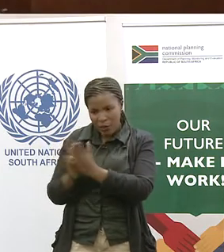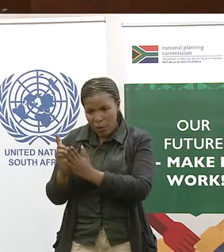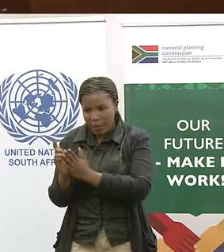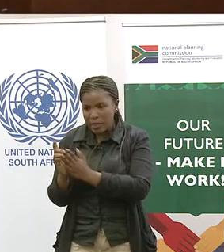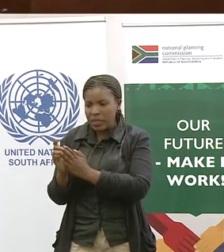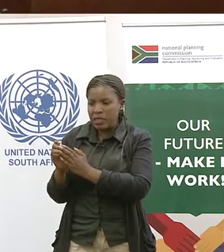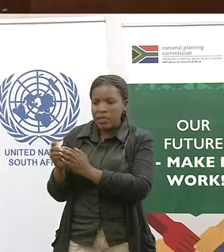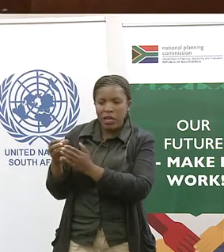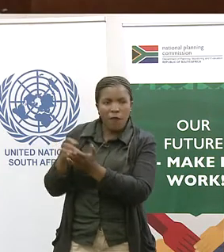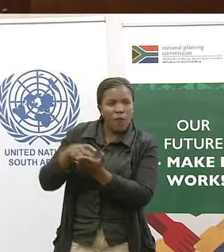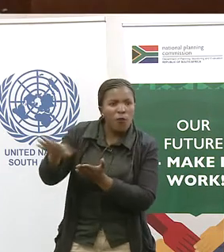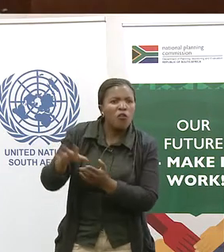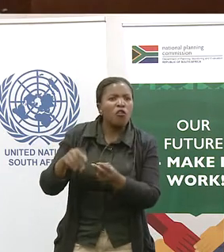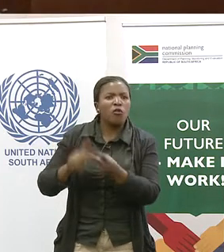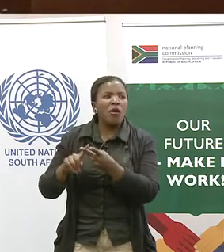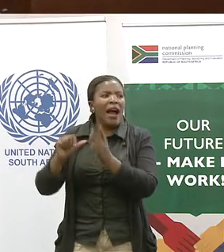right. I think we had